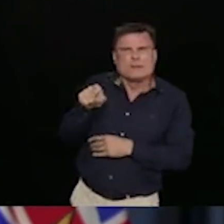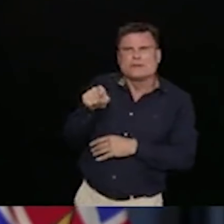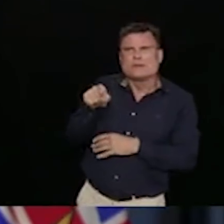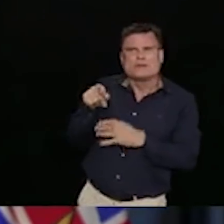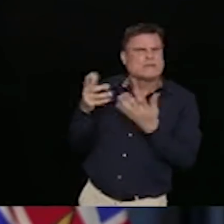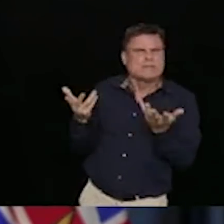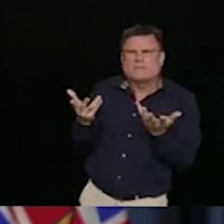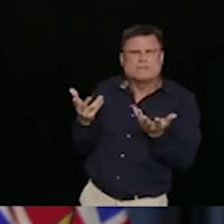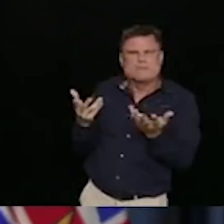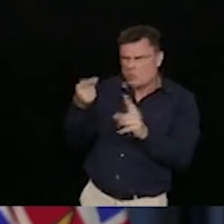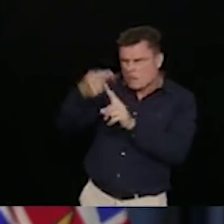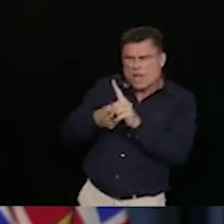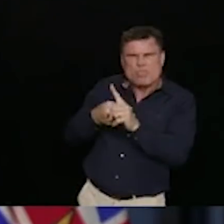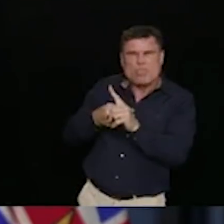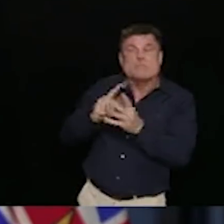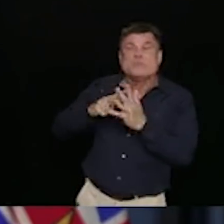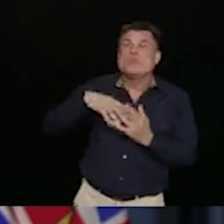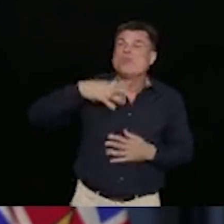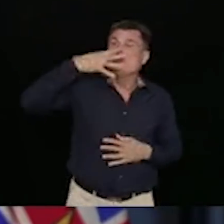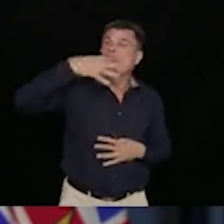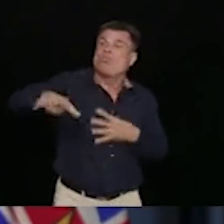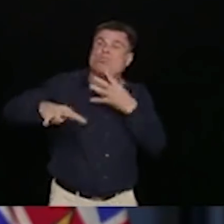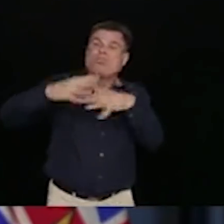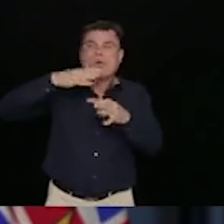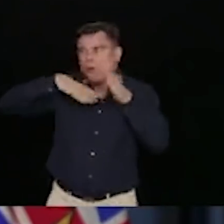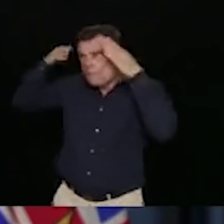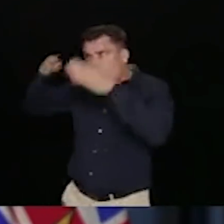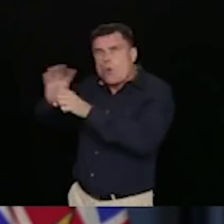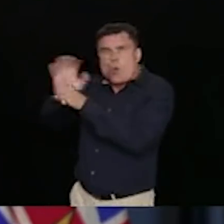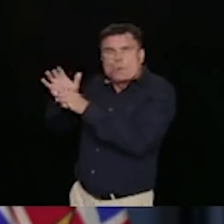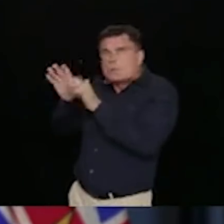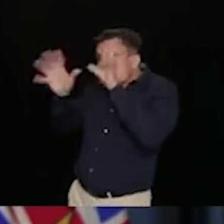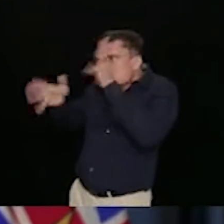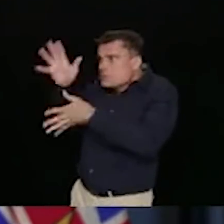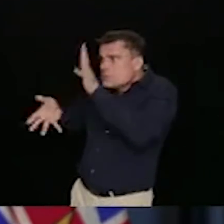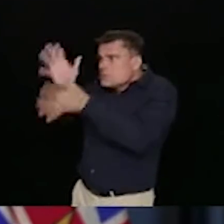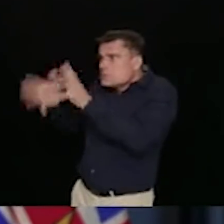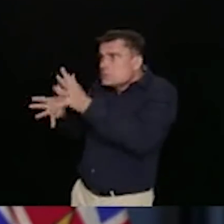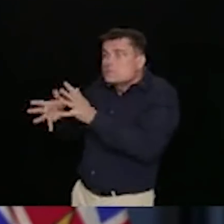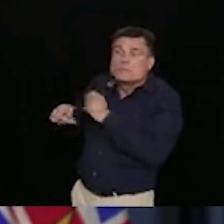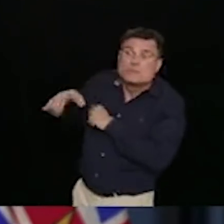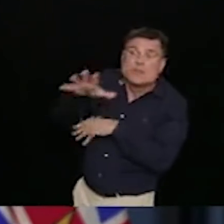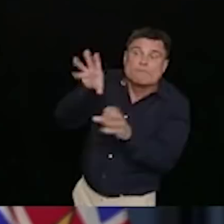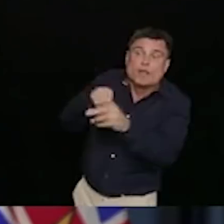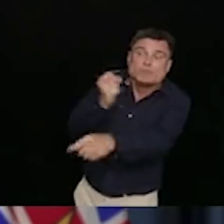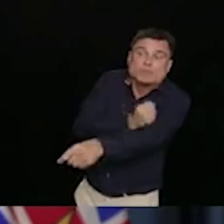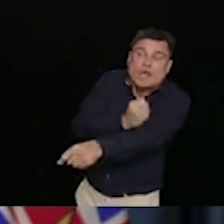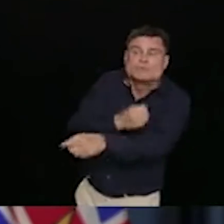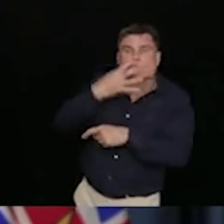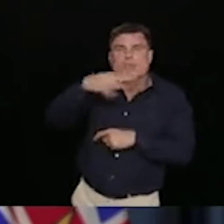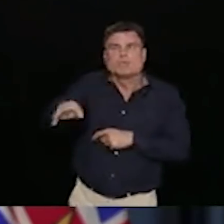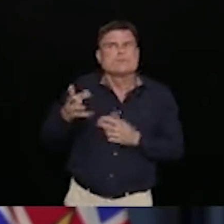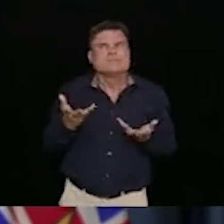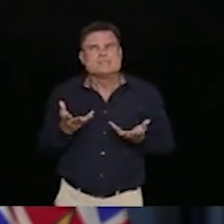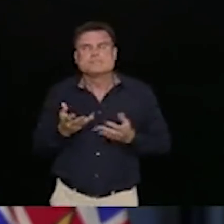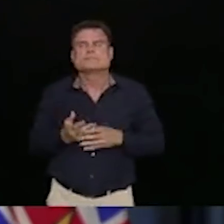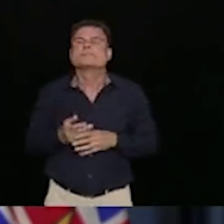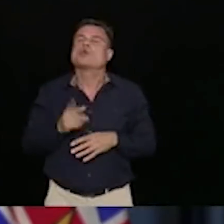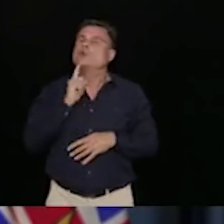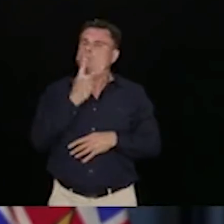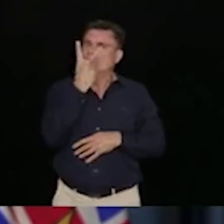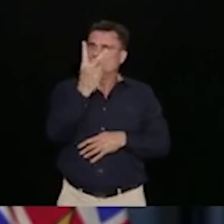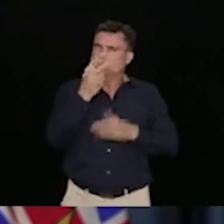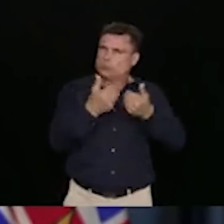overdose crisis is being overshadowed by the pandemic? Well, I just think that these are two separate things. We have an